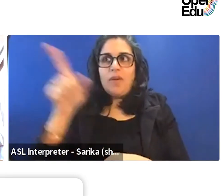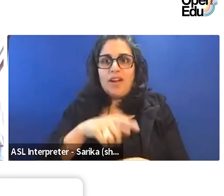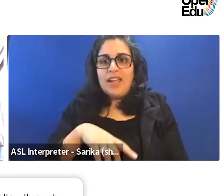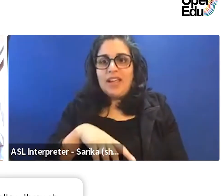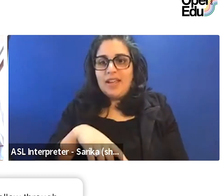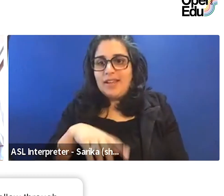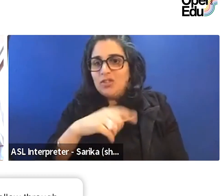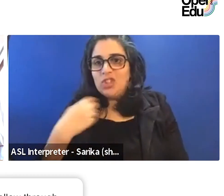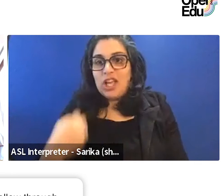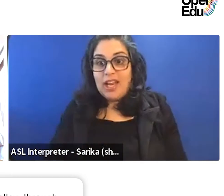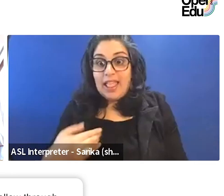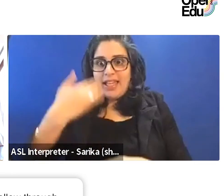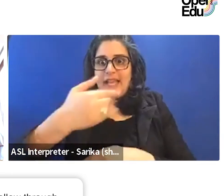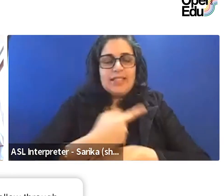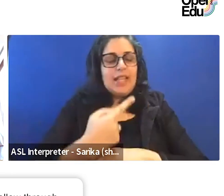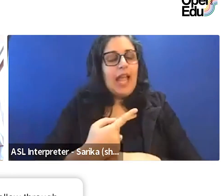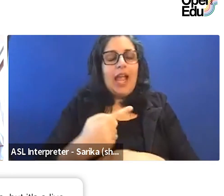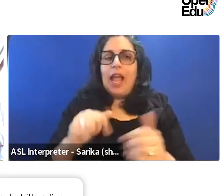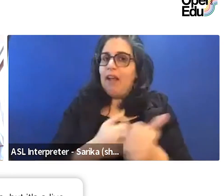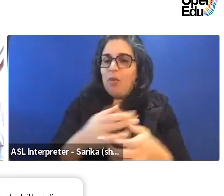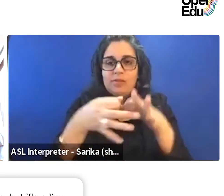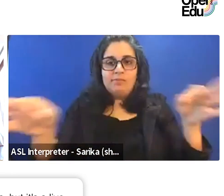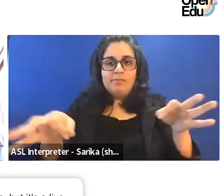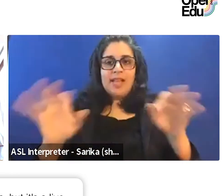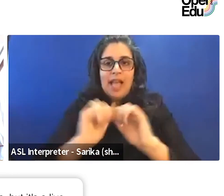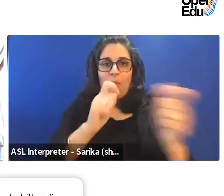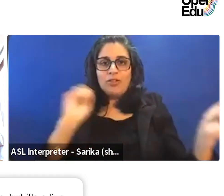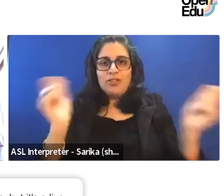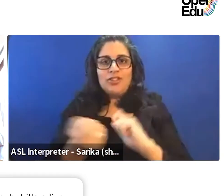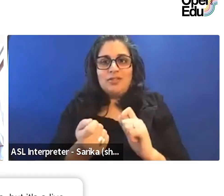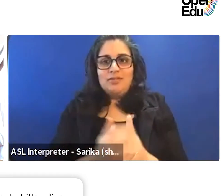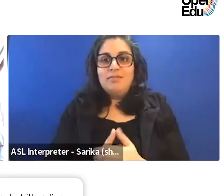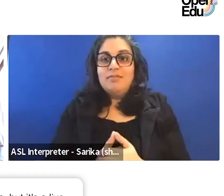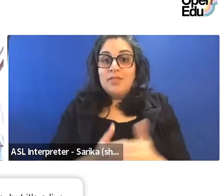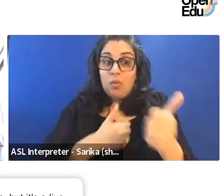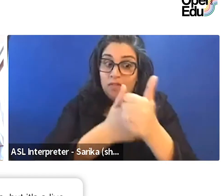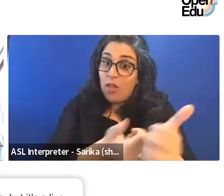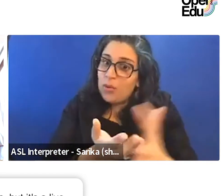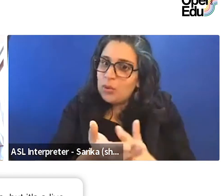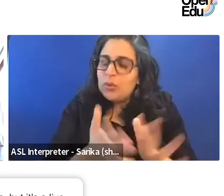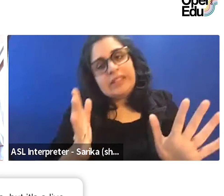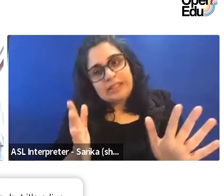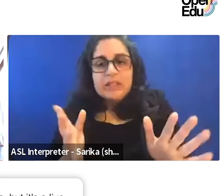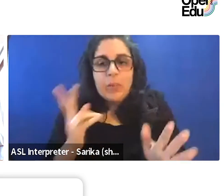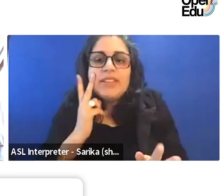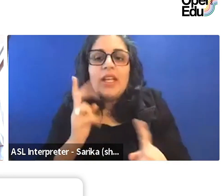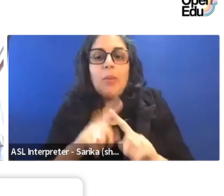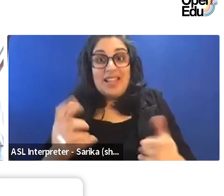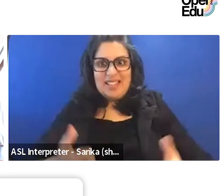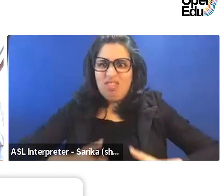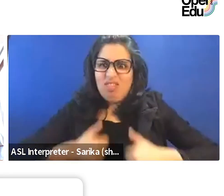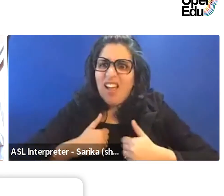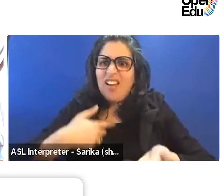do. And the follow through has started to happen in mixed ways, but it's a very live conversation because of the